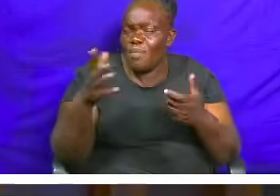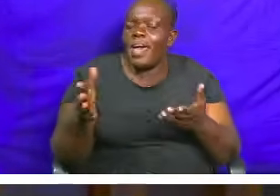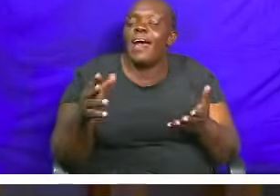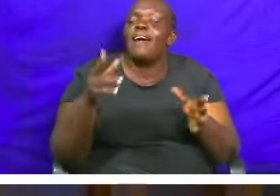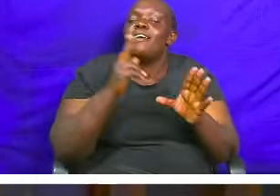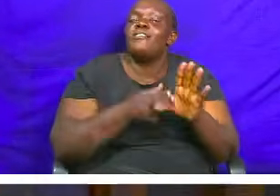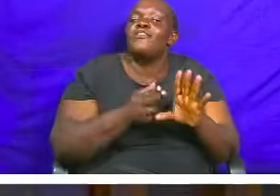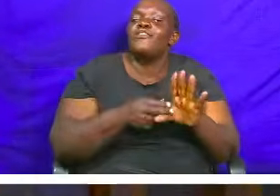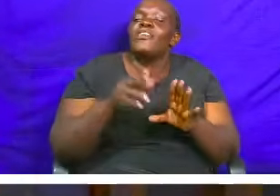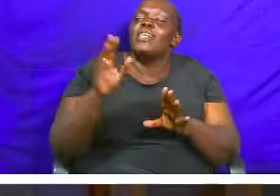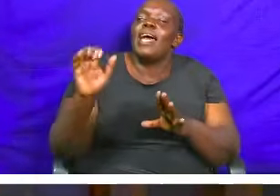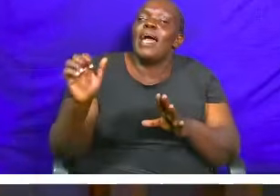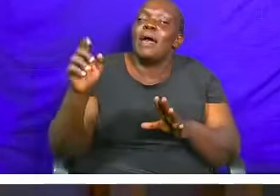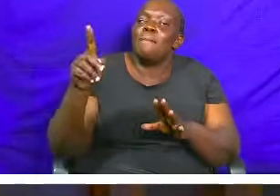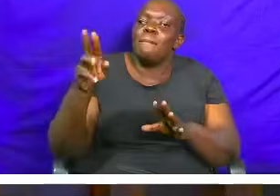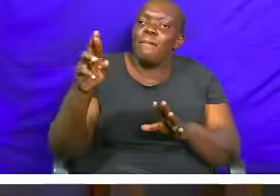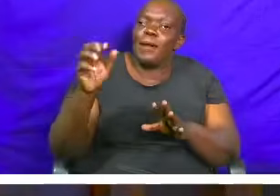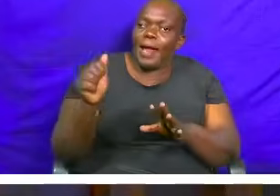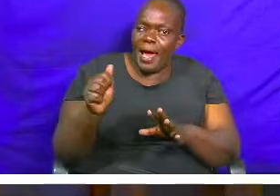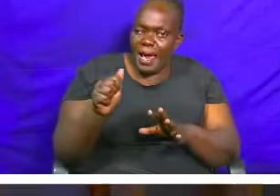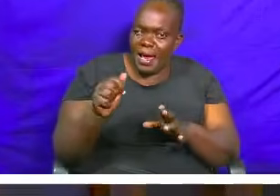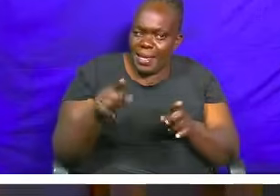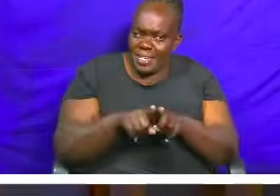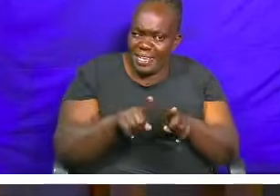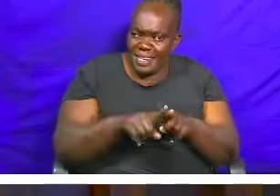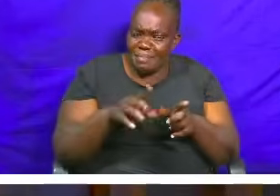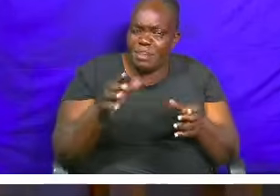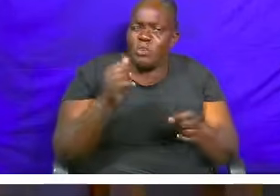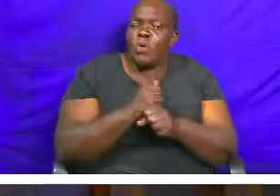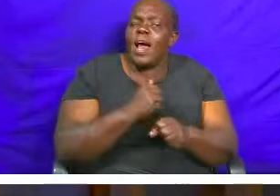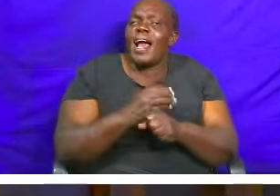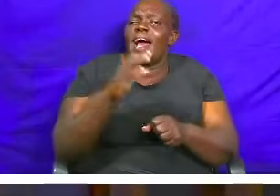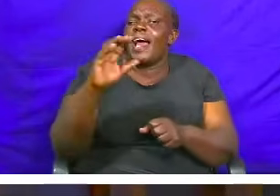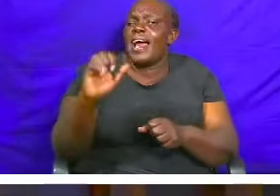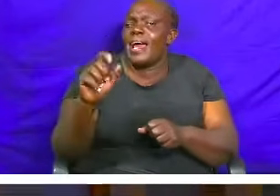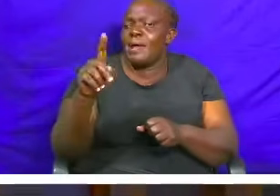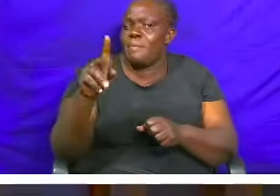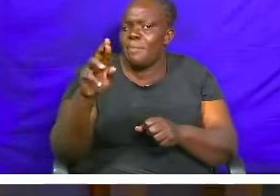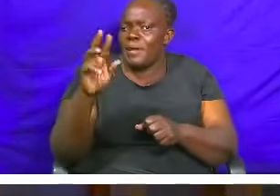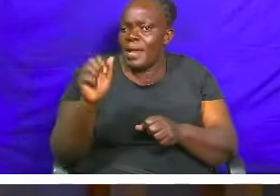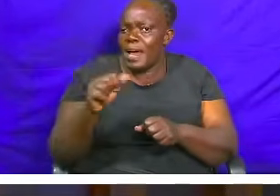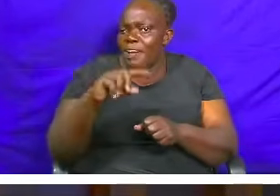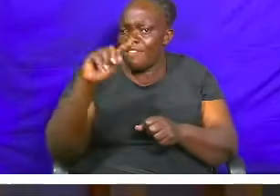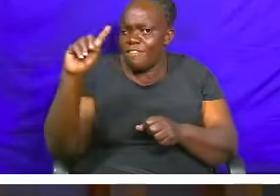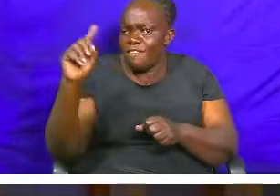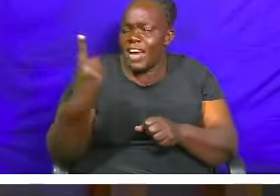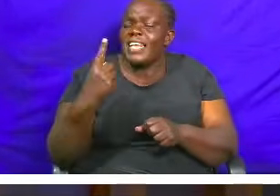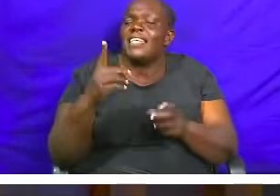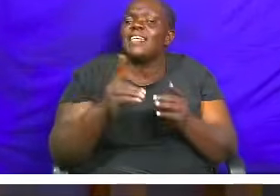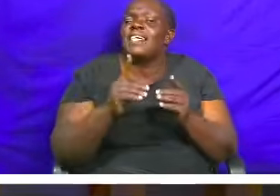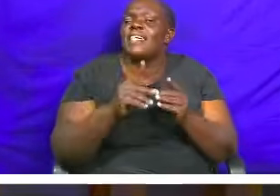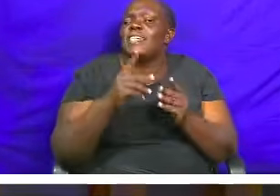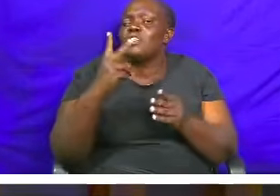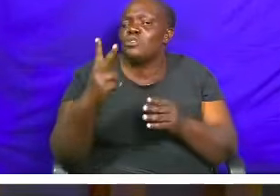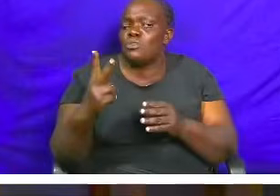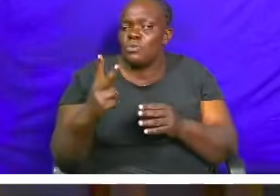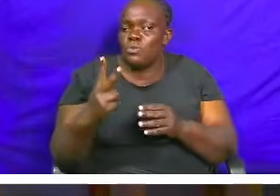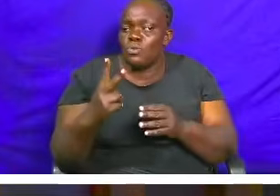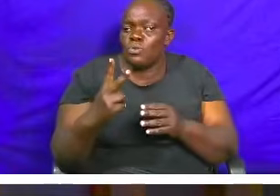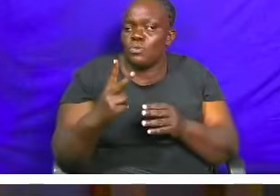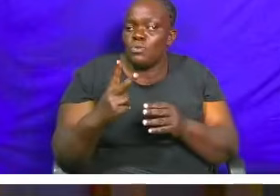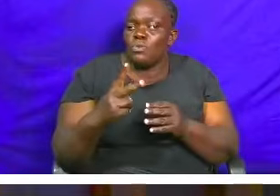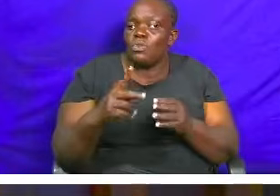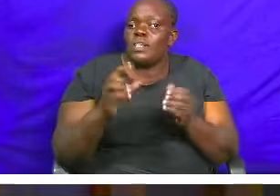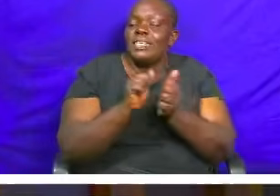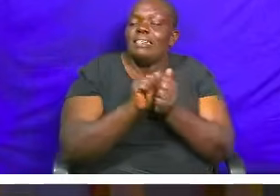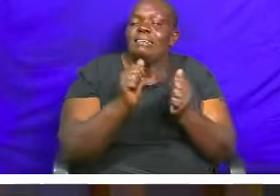the regulator. So I've been at the regulator since 1st of February 2010. Wow, so that's a long time. About 16